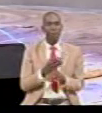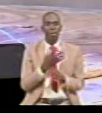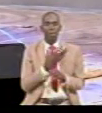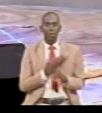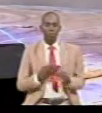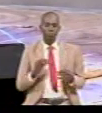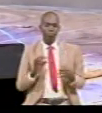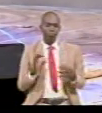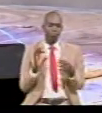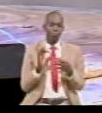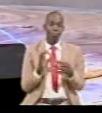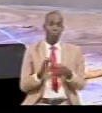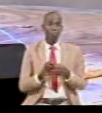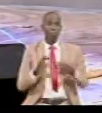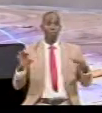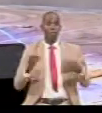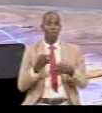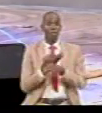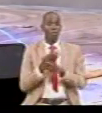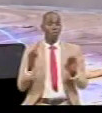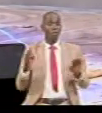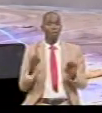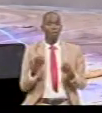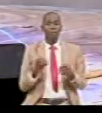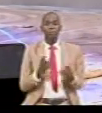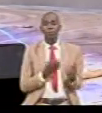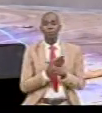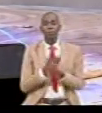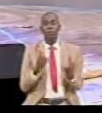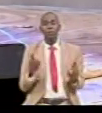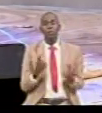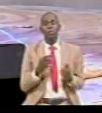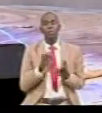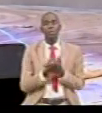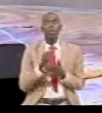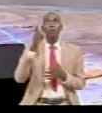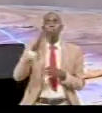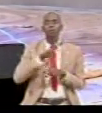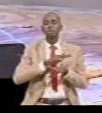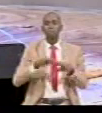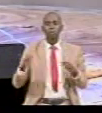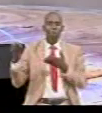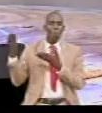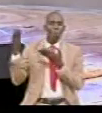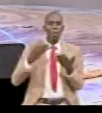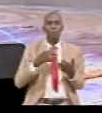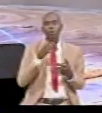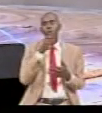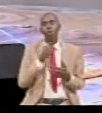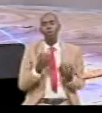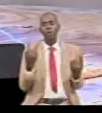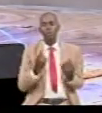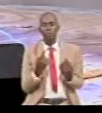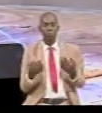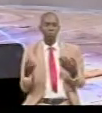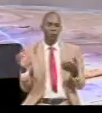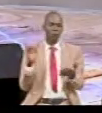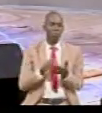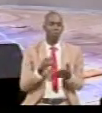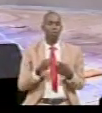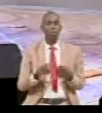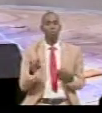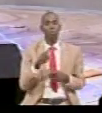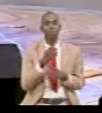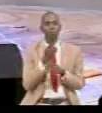acquitted, that God does not reckon the sins of the past to our account anymore, justified